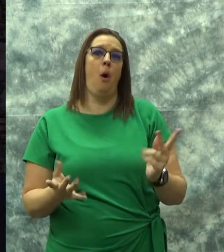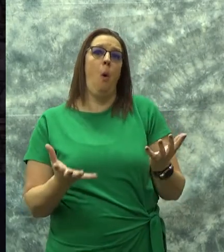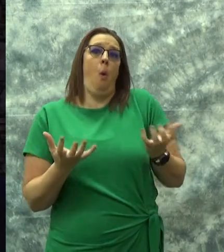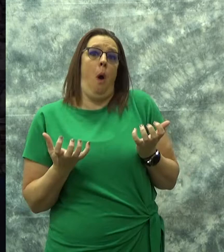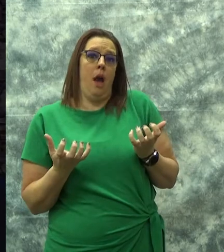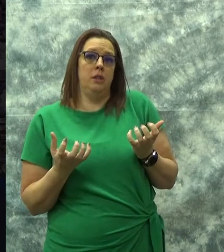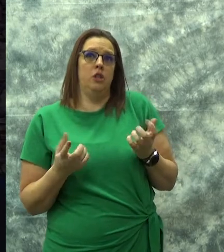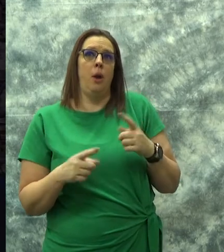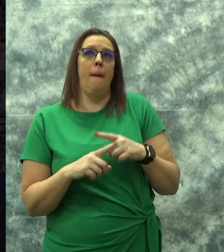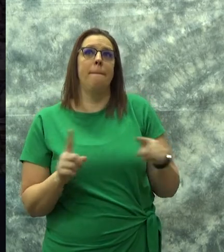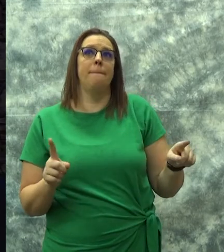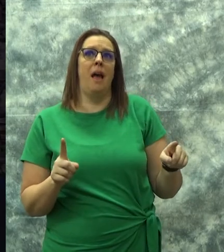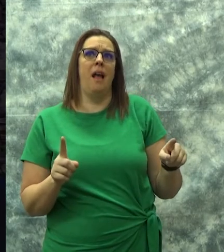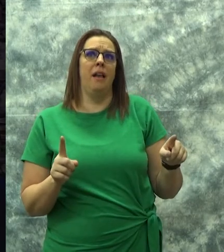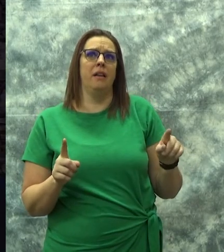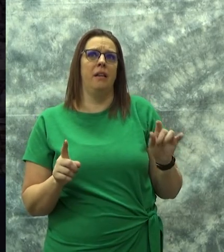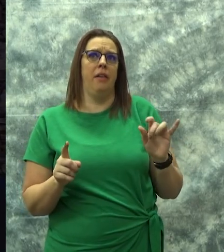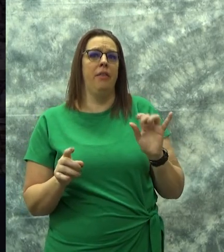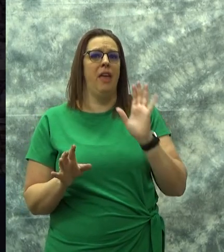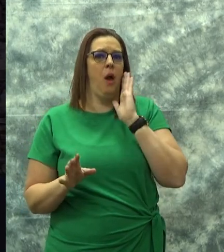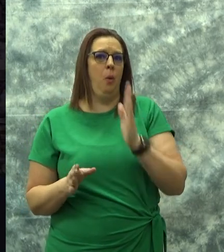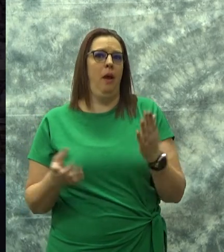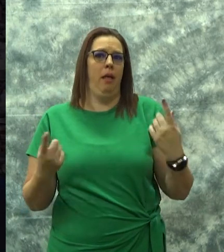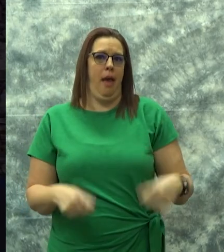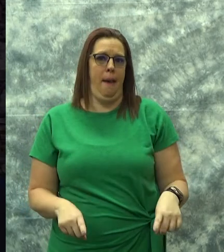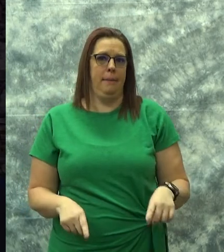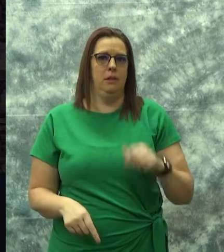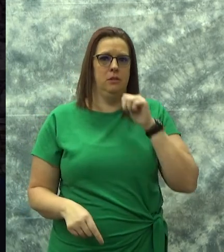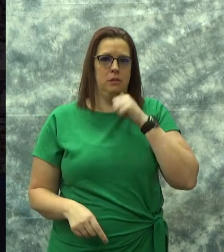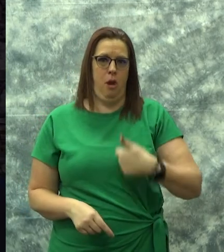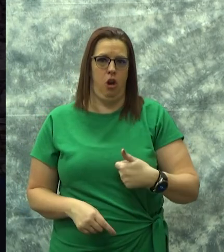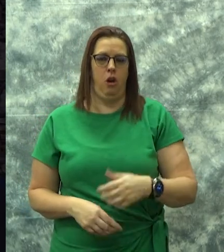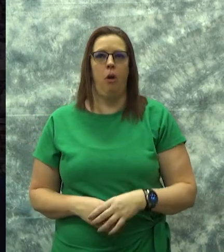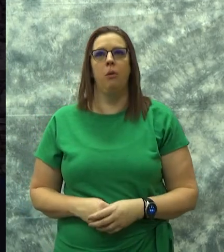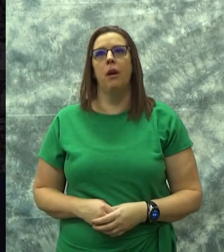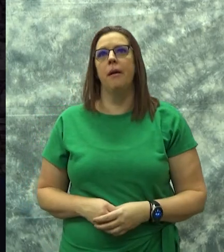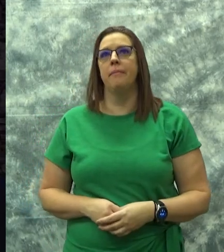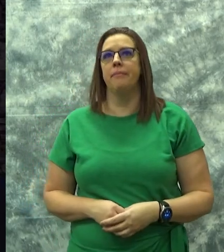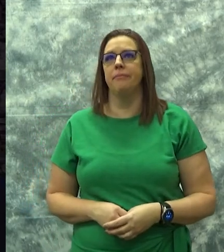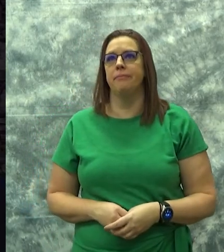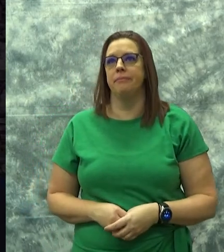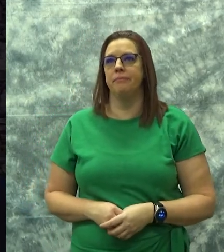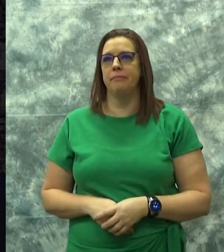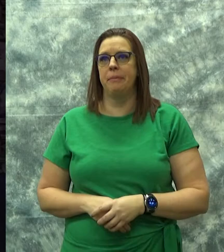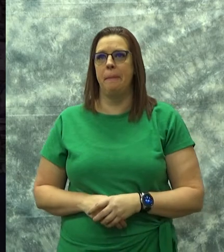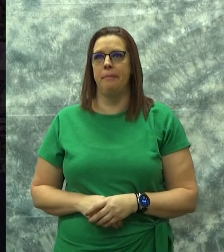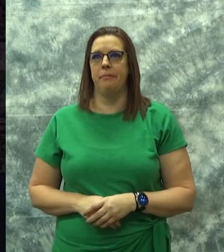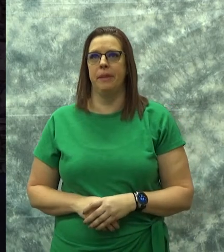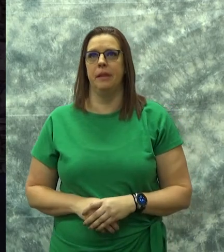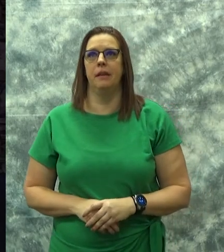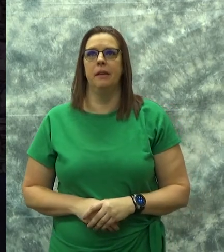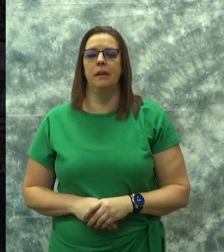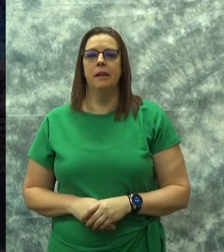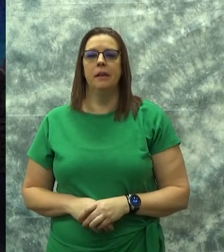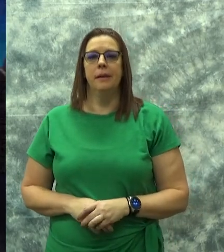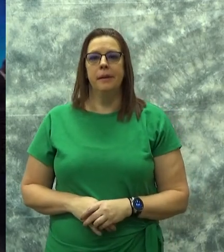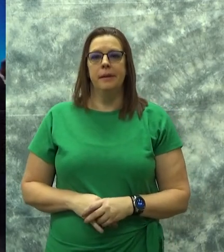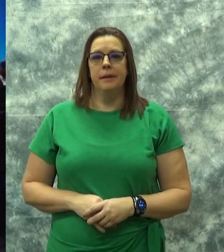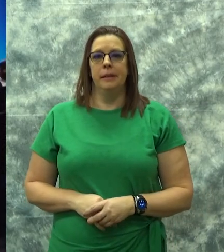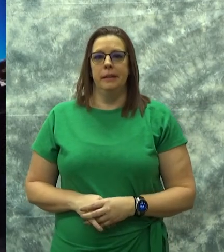you to know that the parade will be taking place tomorrow. Thank you.